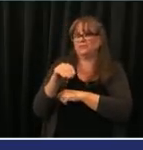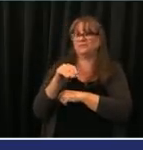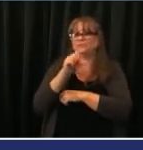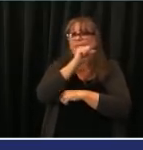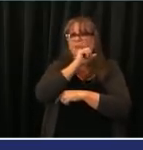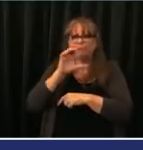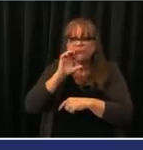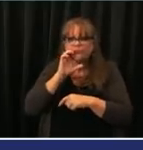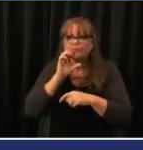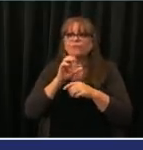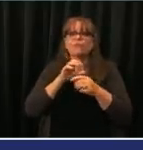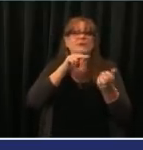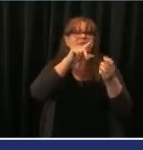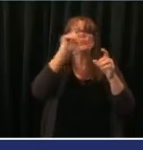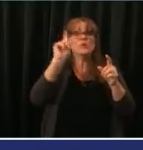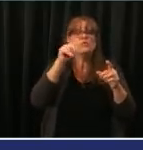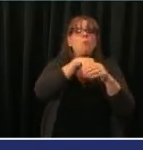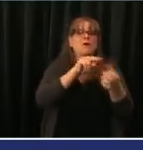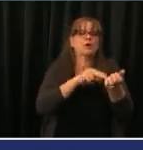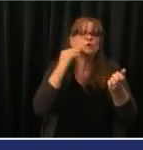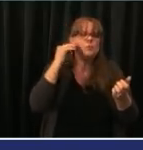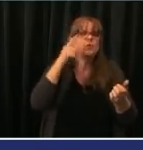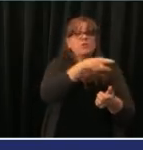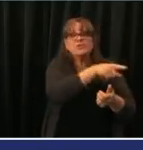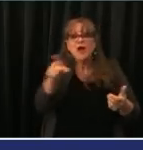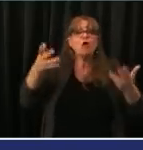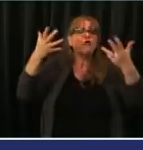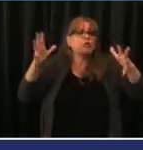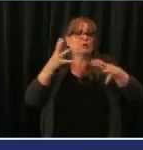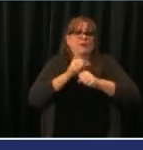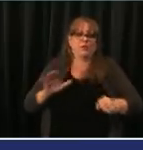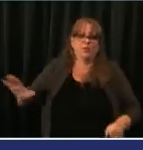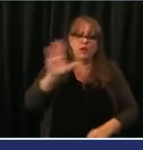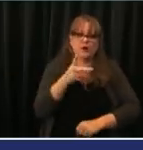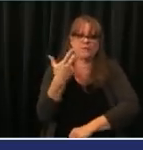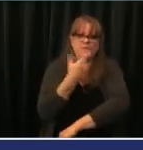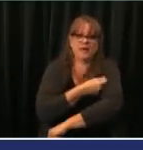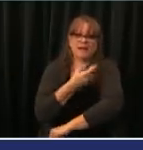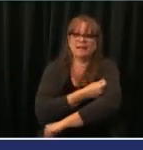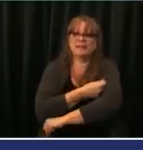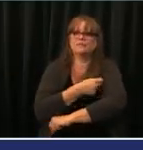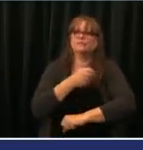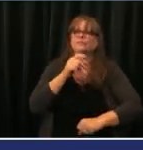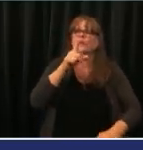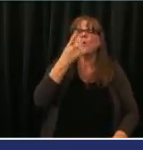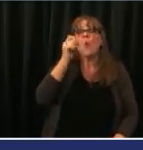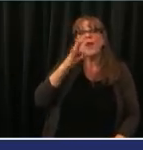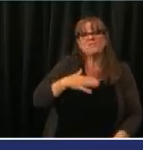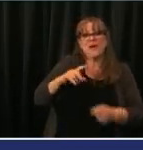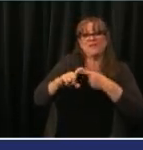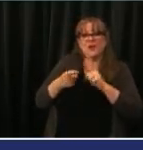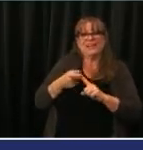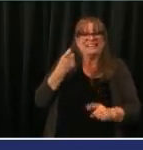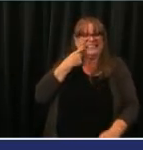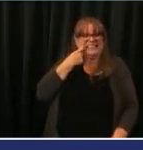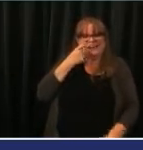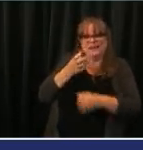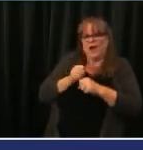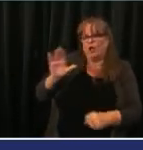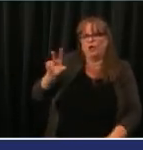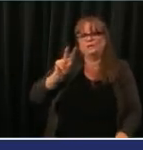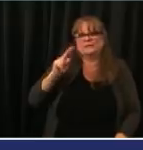from a grateful 88-year-old friend who lives in a nursing facility who just received her second dose. And is very excited that